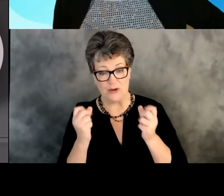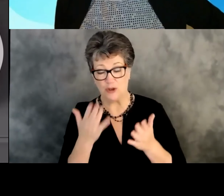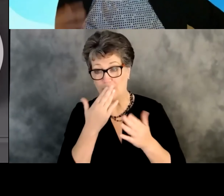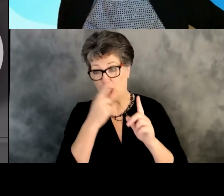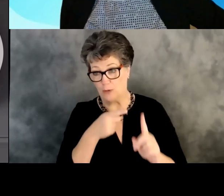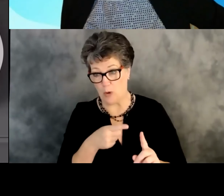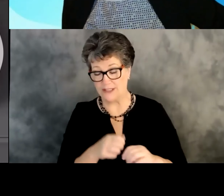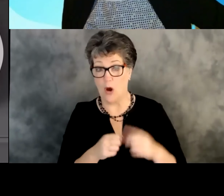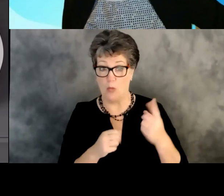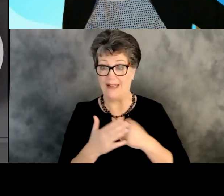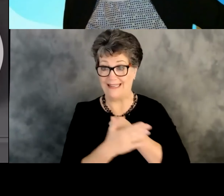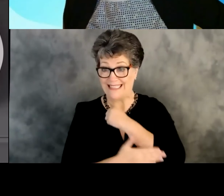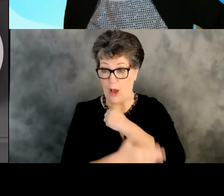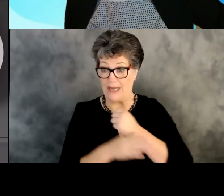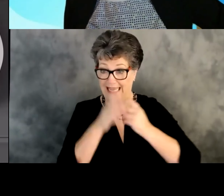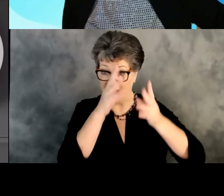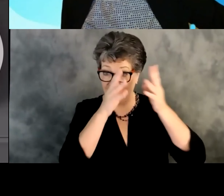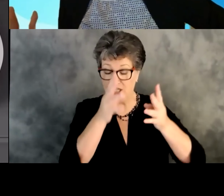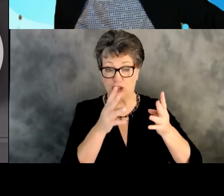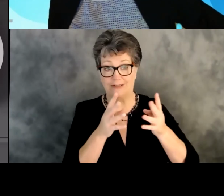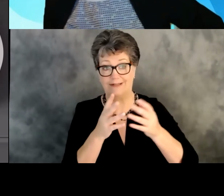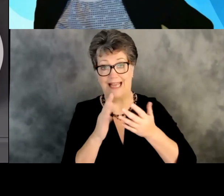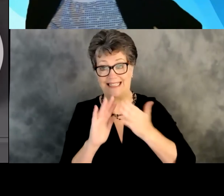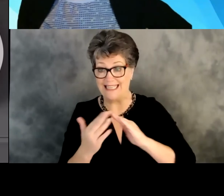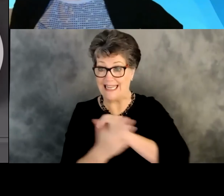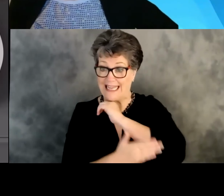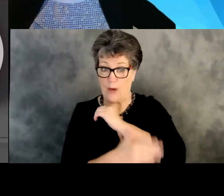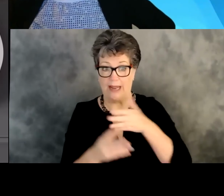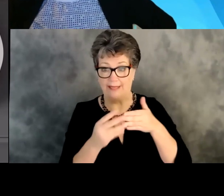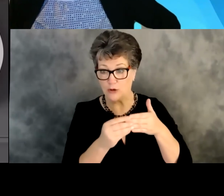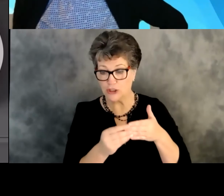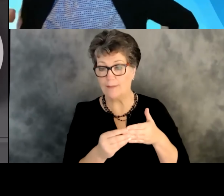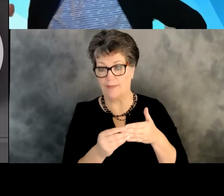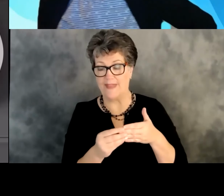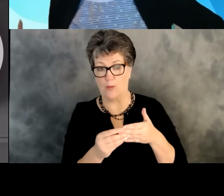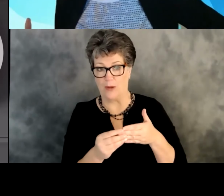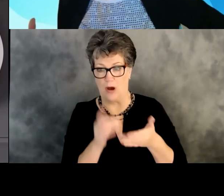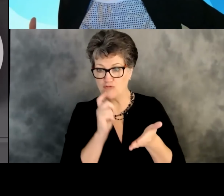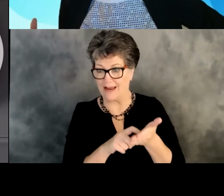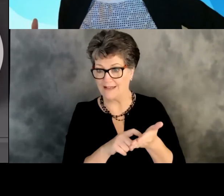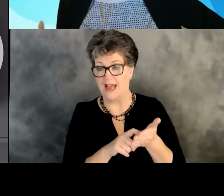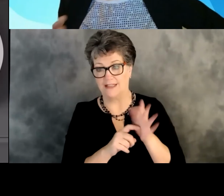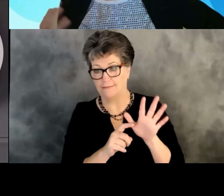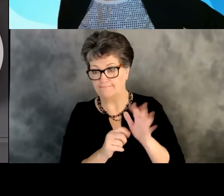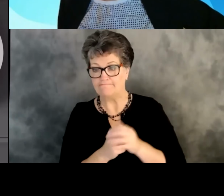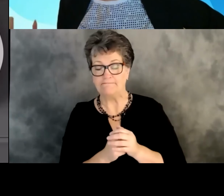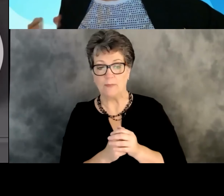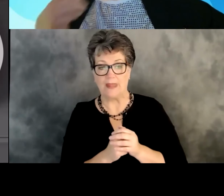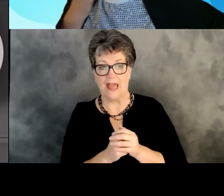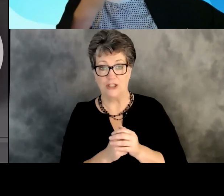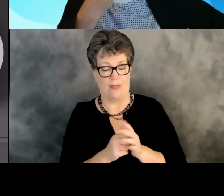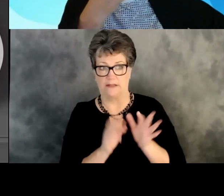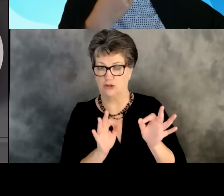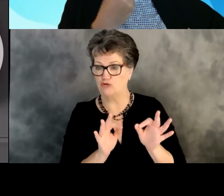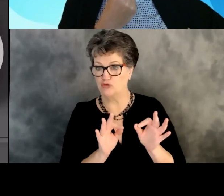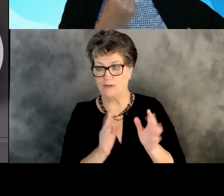there. One is county innovation and county and community and city innovation and leadership that we want to lift up and never stifle in any way. So that is terrific to